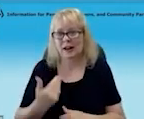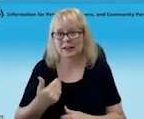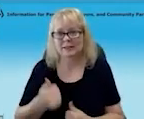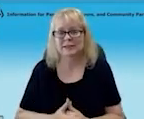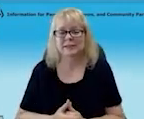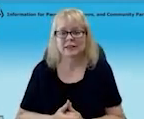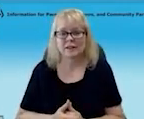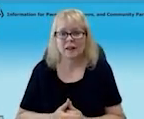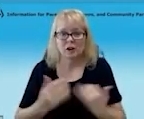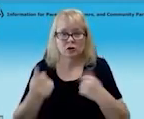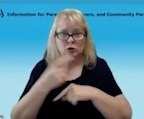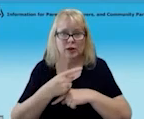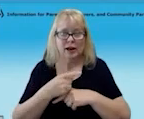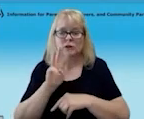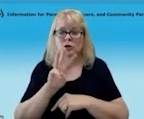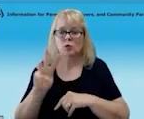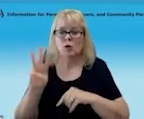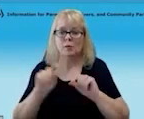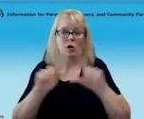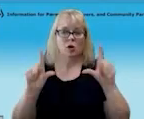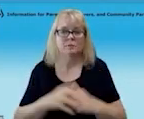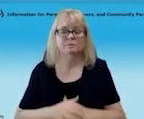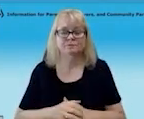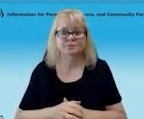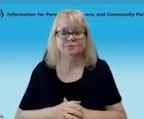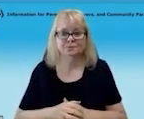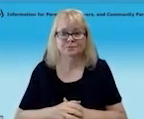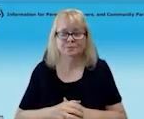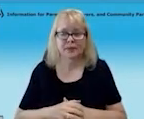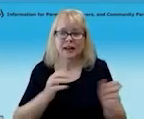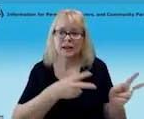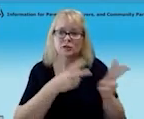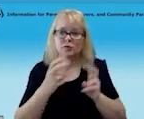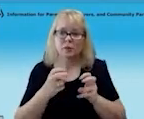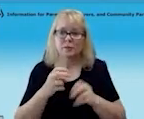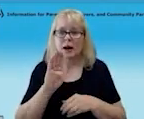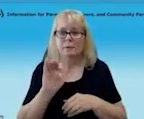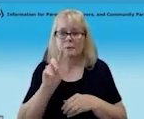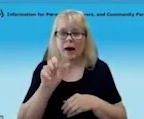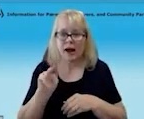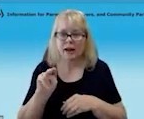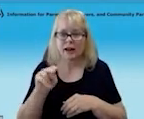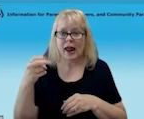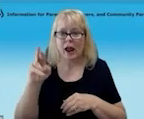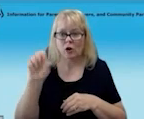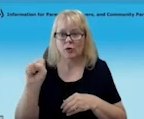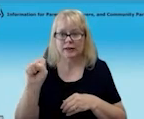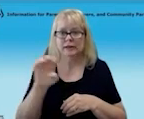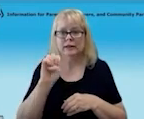the message of the importance of COVID-19 vaccination for all children, including our